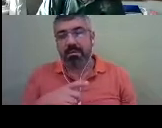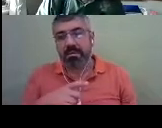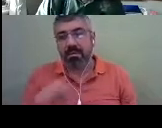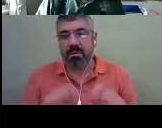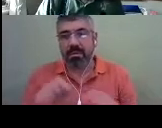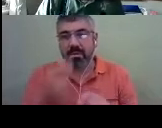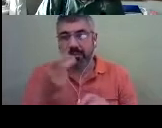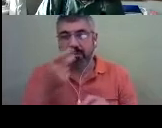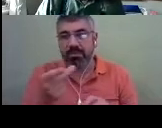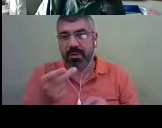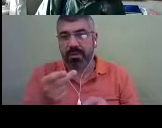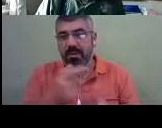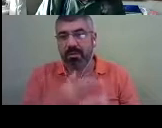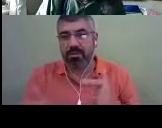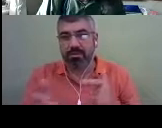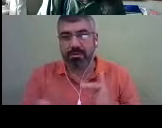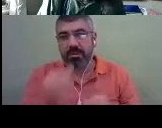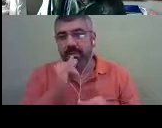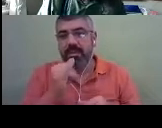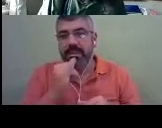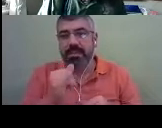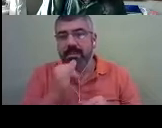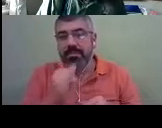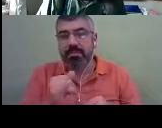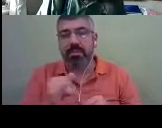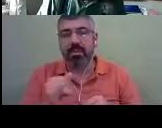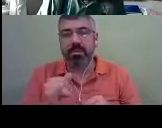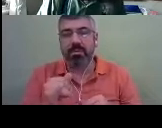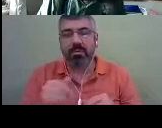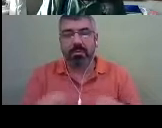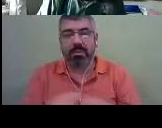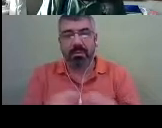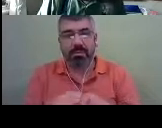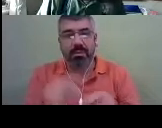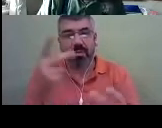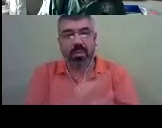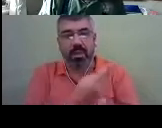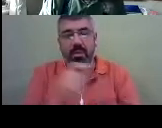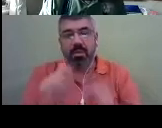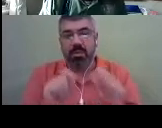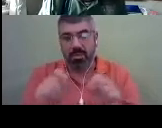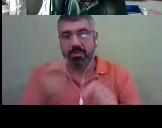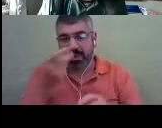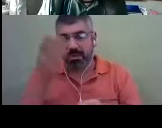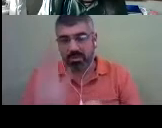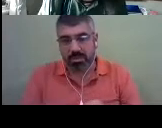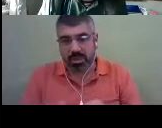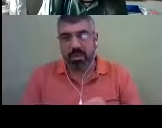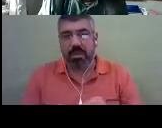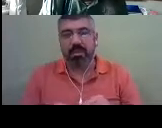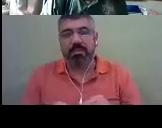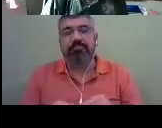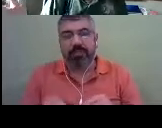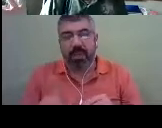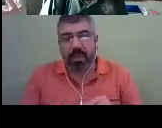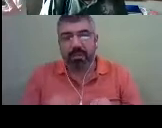I mentioned the example of Iran. A lot of people would say, well, it's an Islamic Republic, and